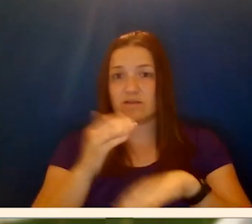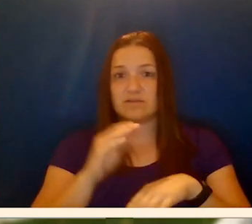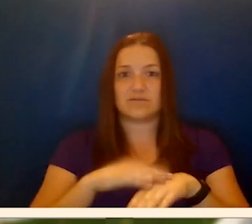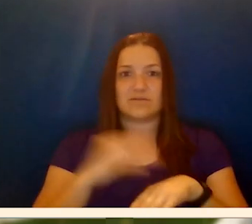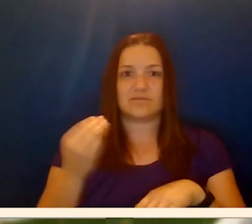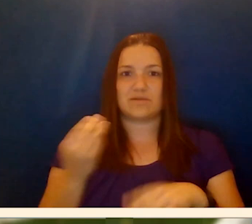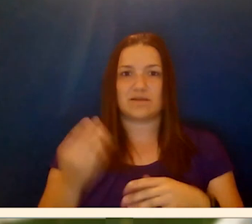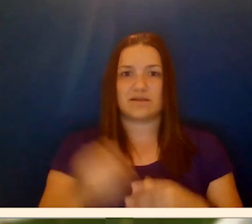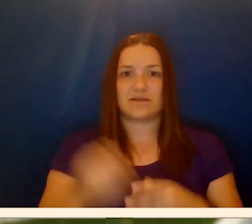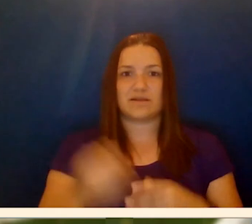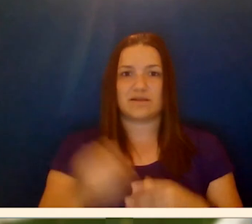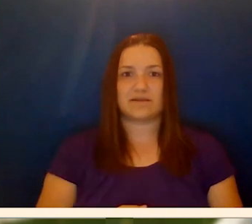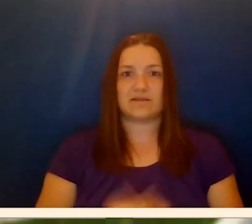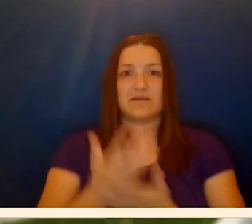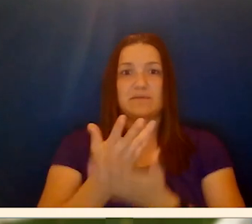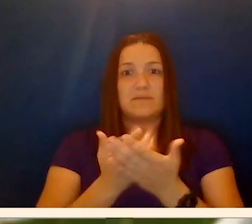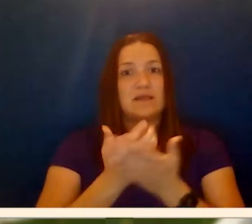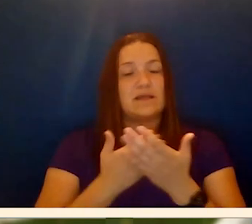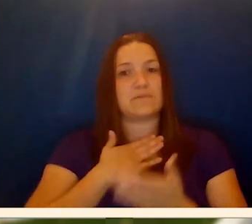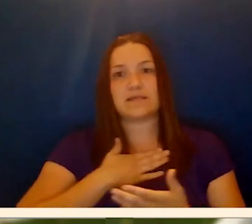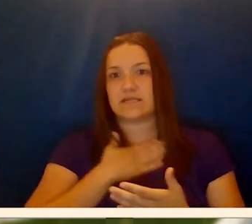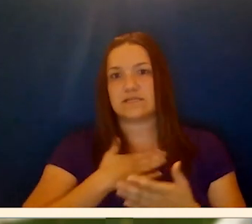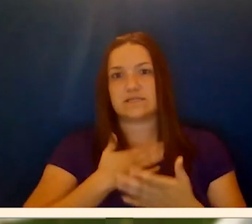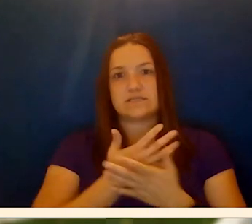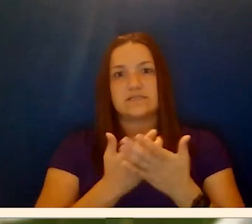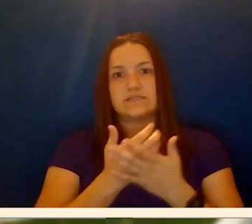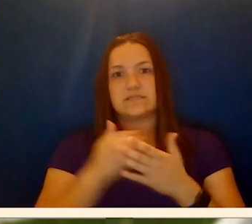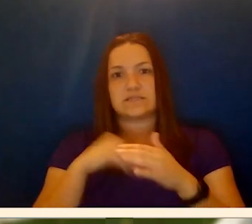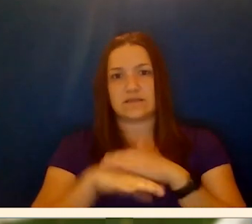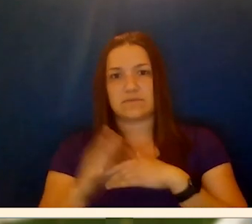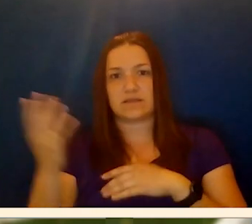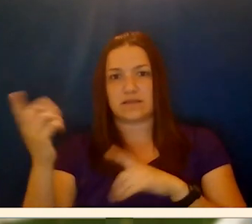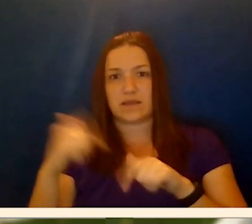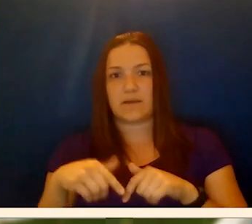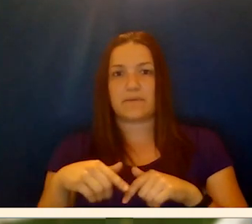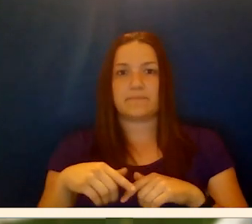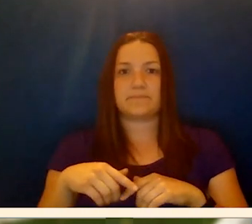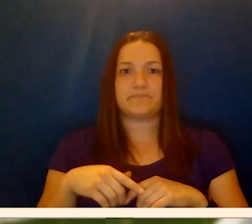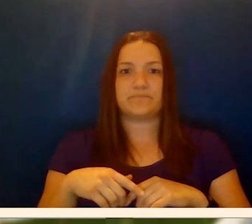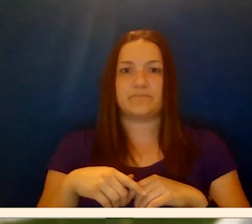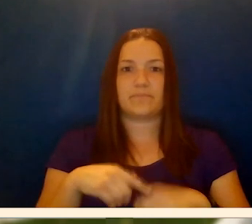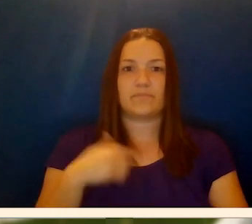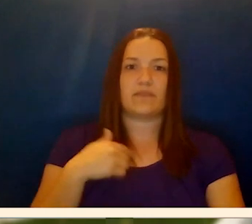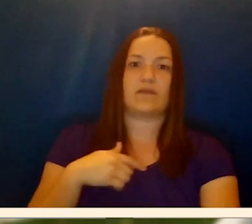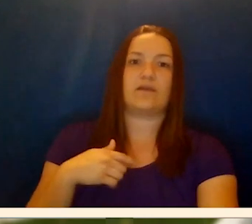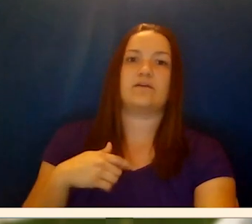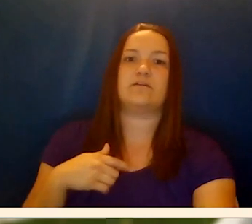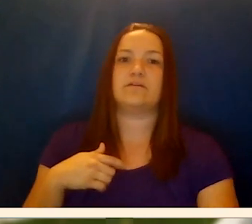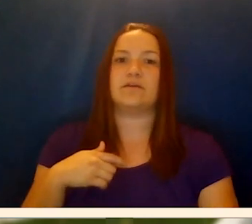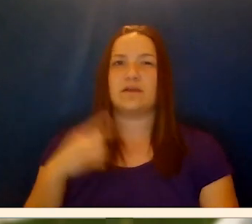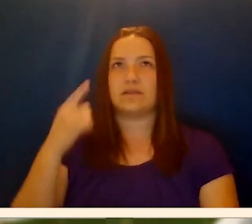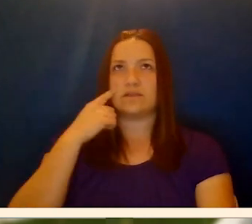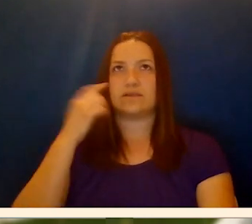Monday. So begging, cajoling, pleading for them to come in. We did that night, or I